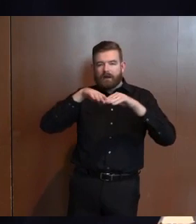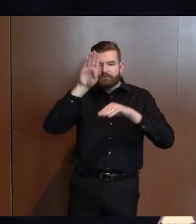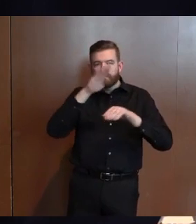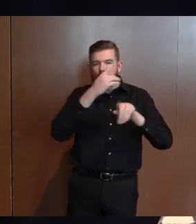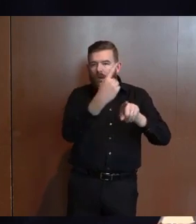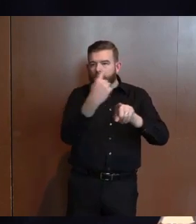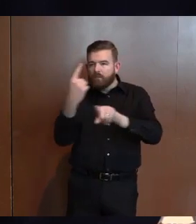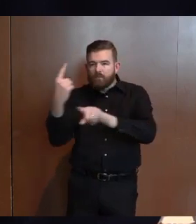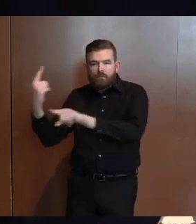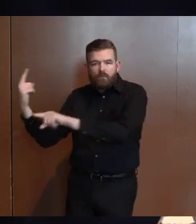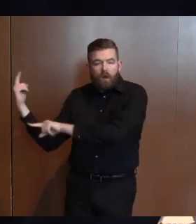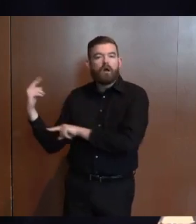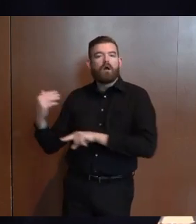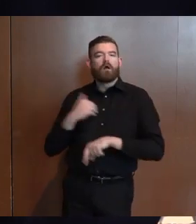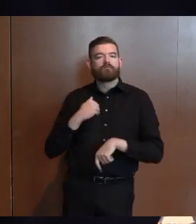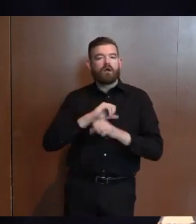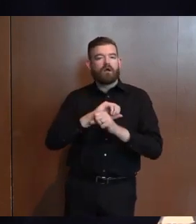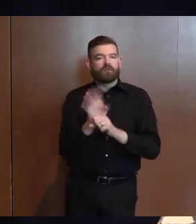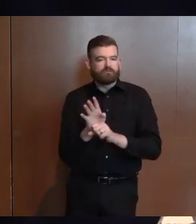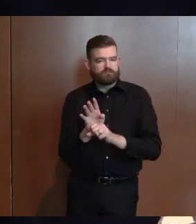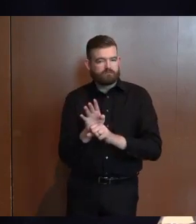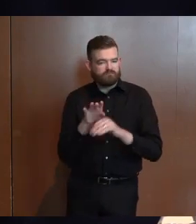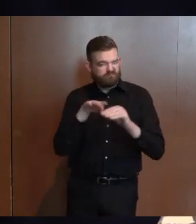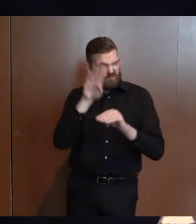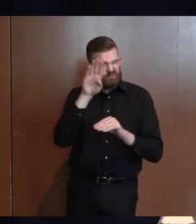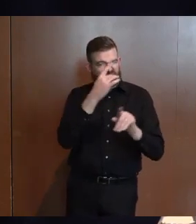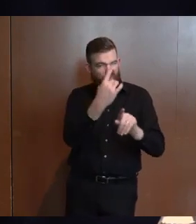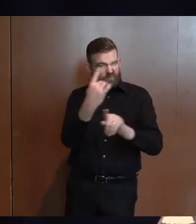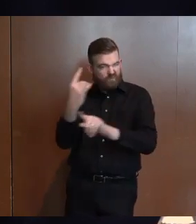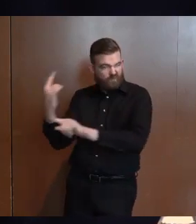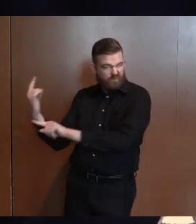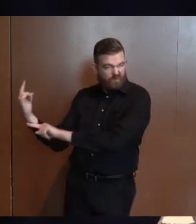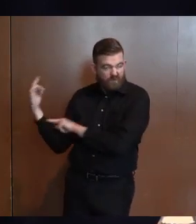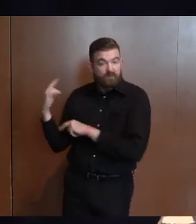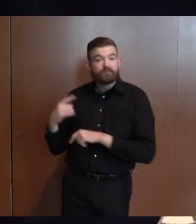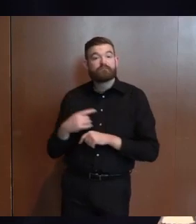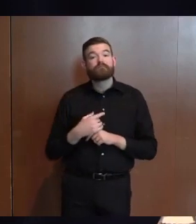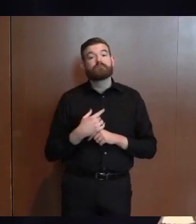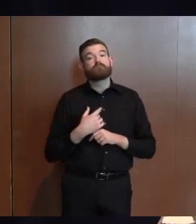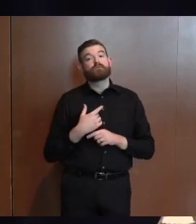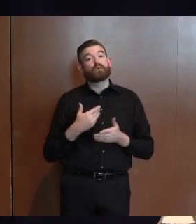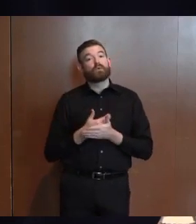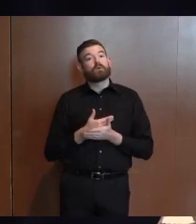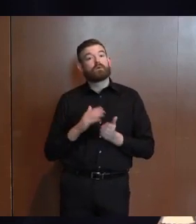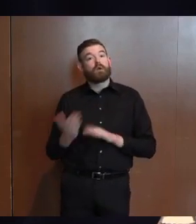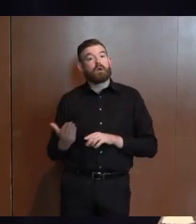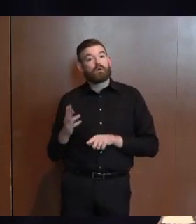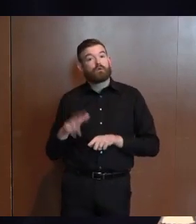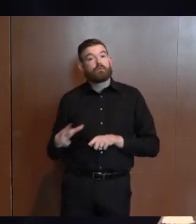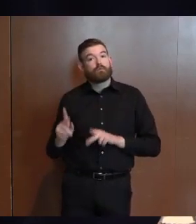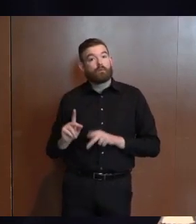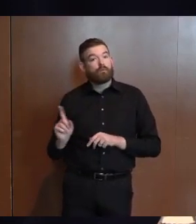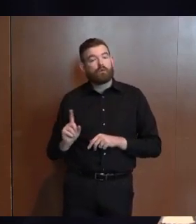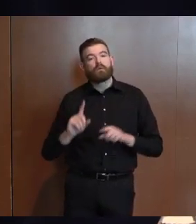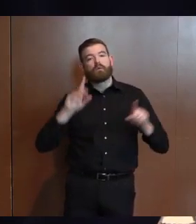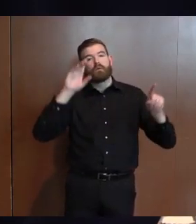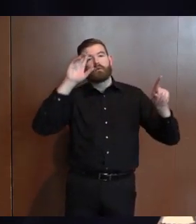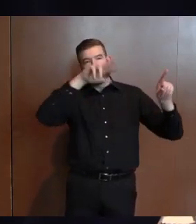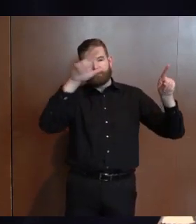case. Of the new deaths reported today, there were 33 in Bergen County, 22 in